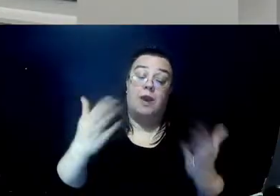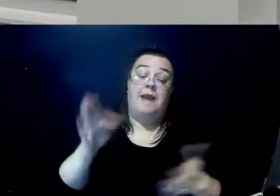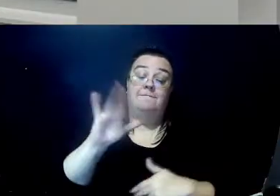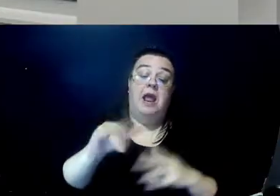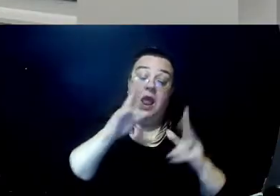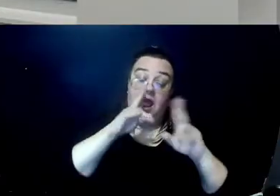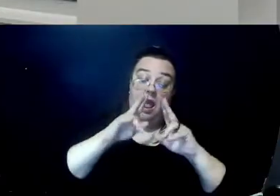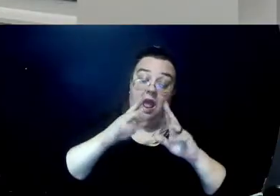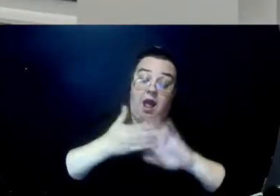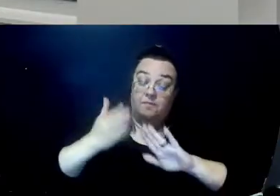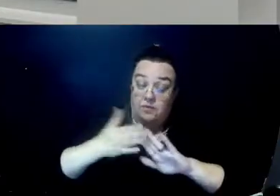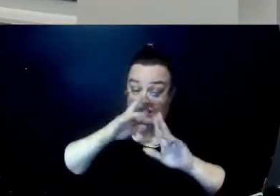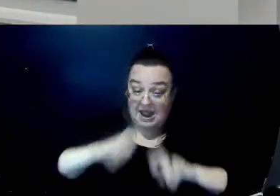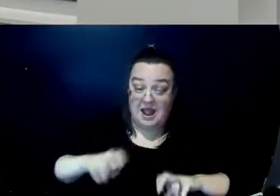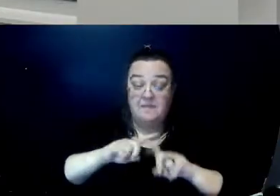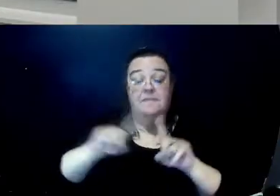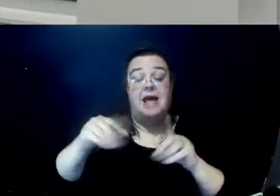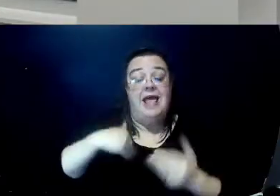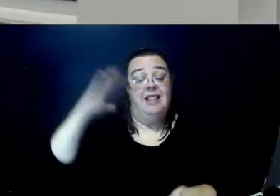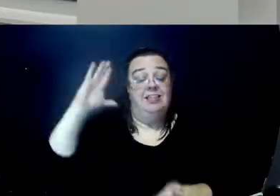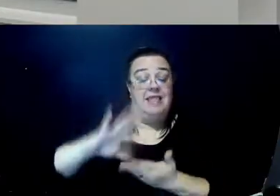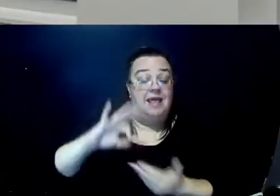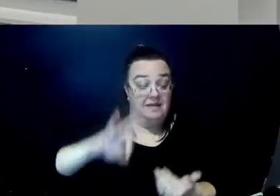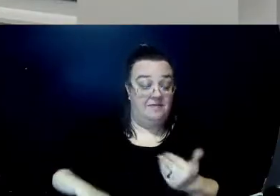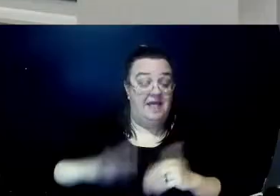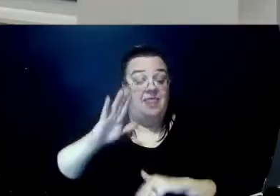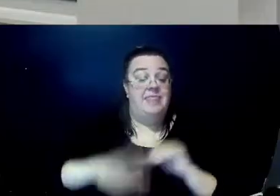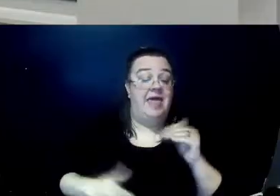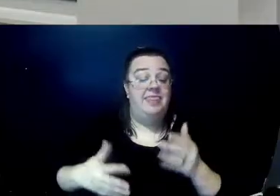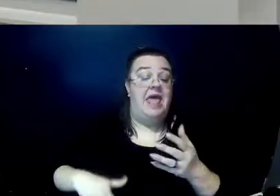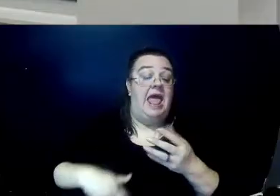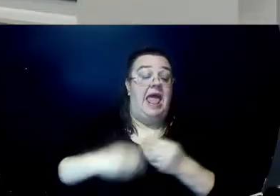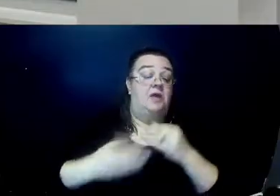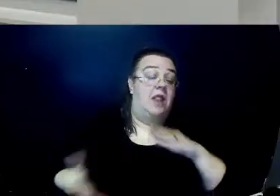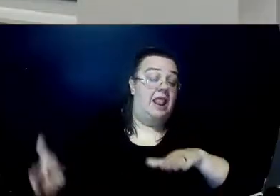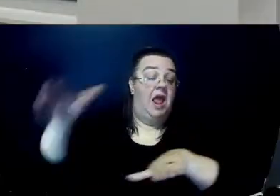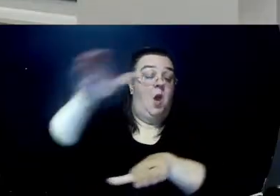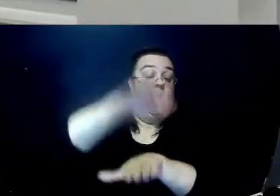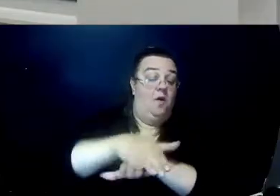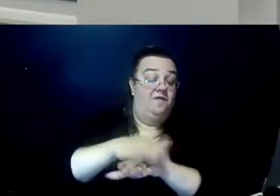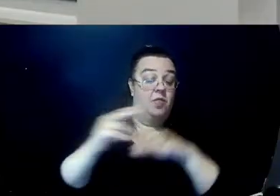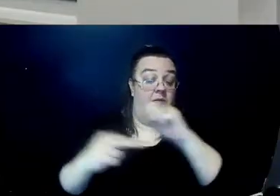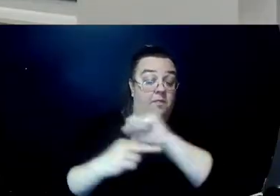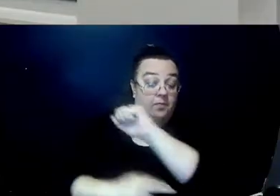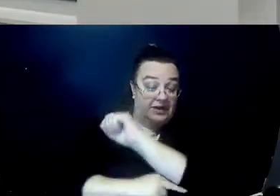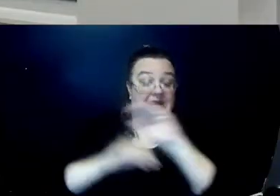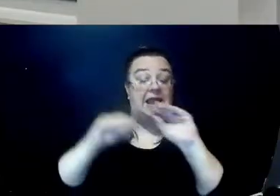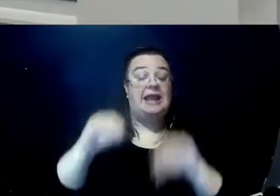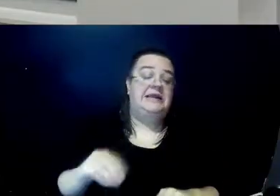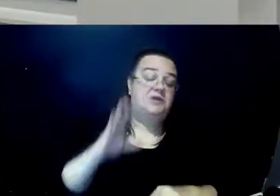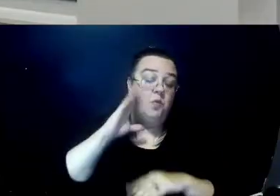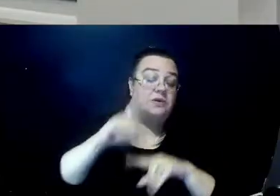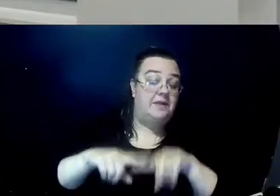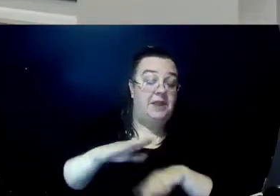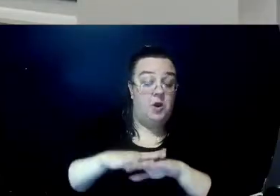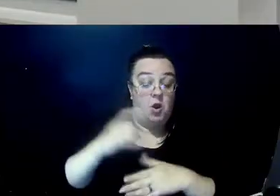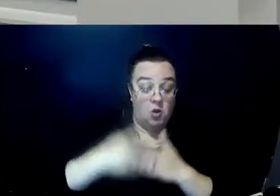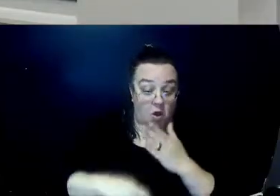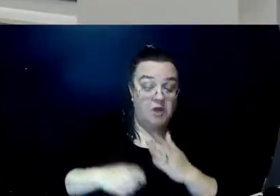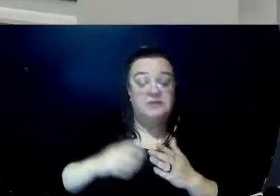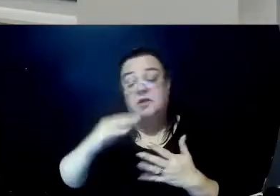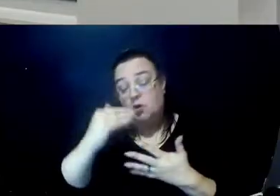on cost. Goes on. They agreed to donate 1.3 acre parcel out Lot 8 at the town. That's coming,